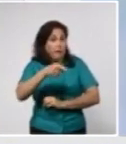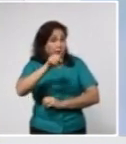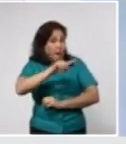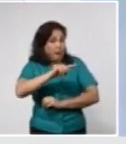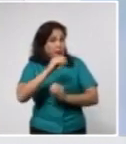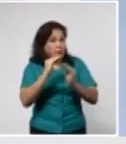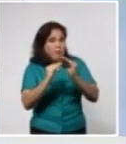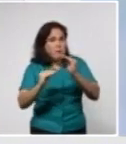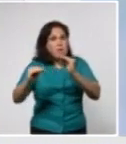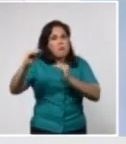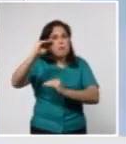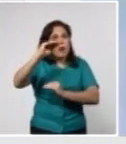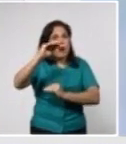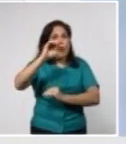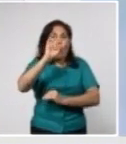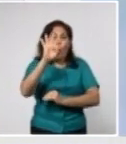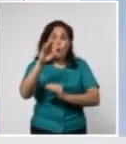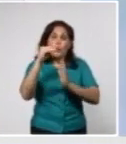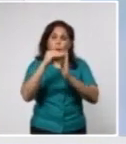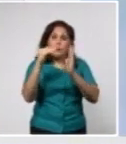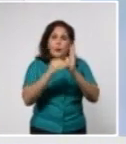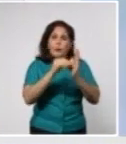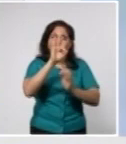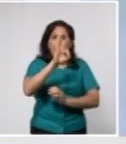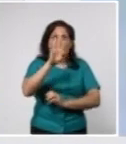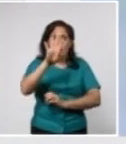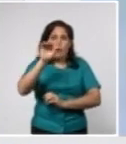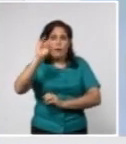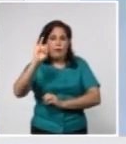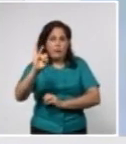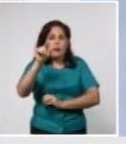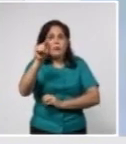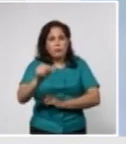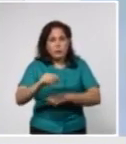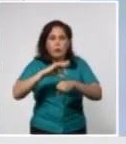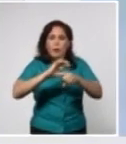118,617 new cases now stands at